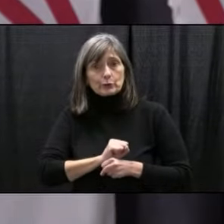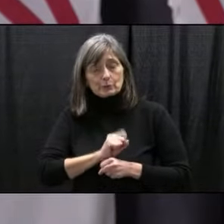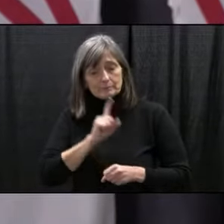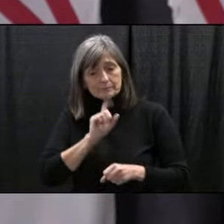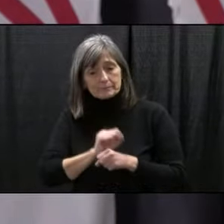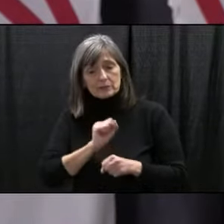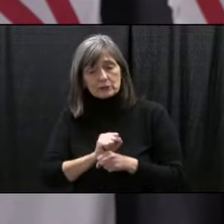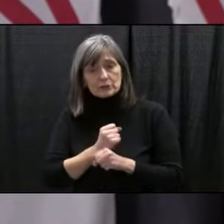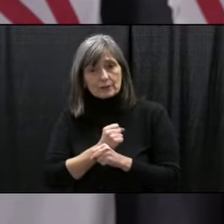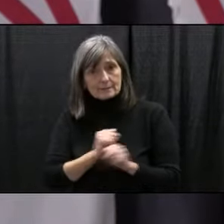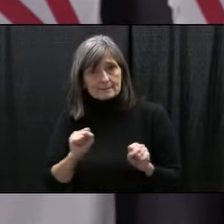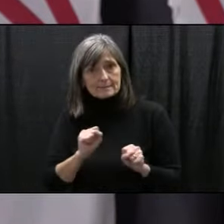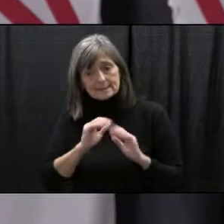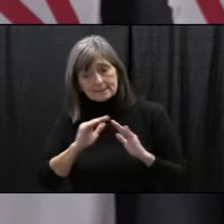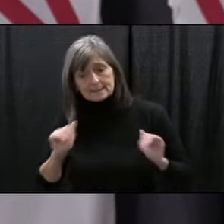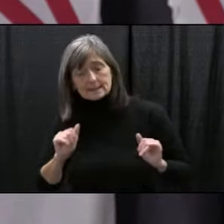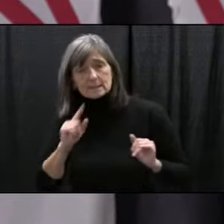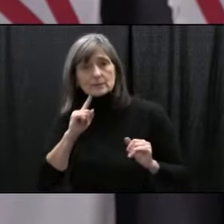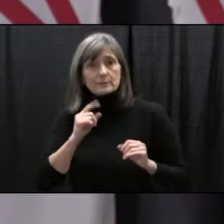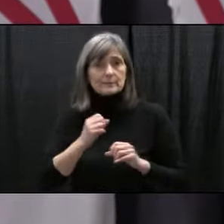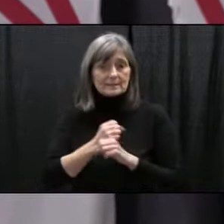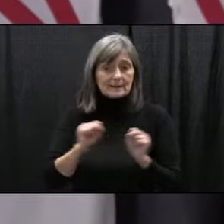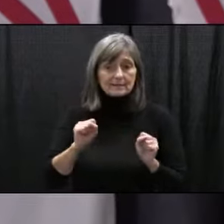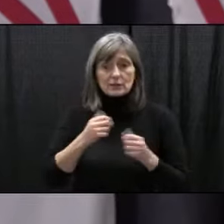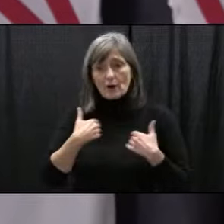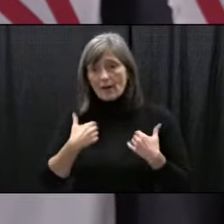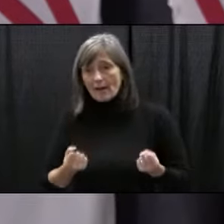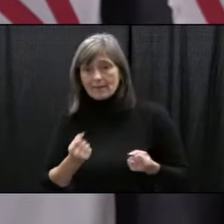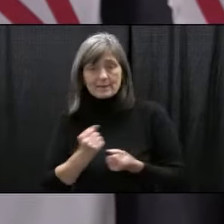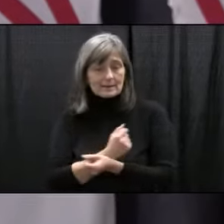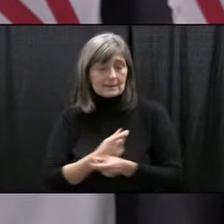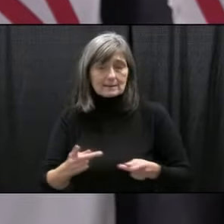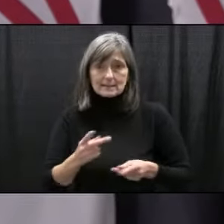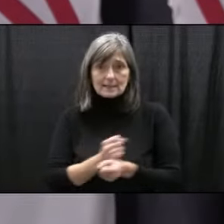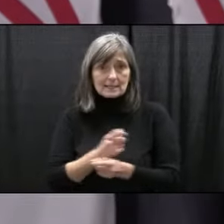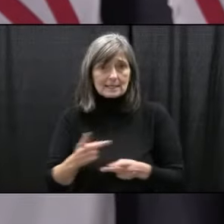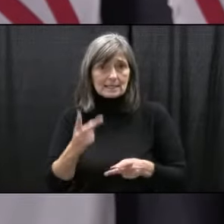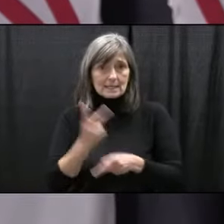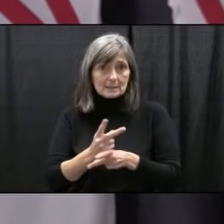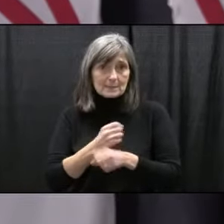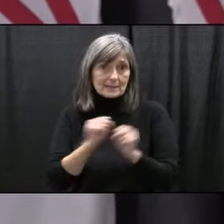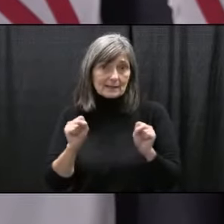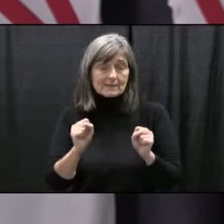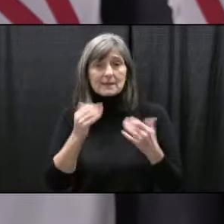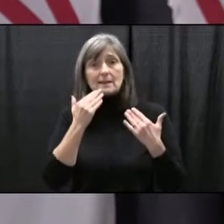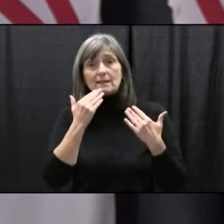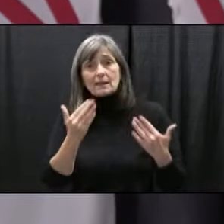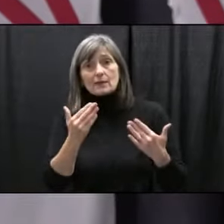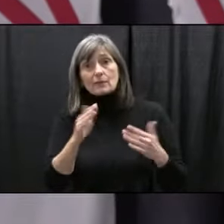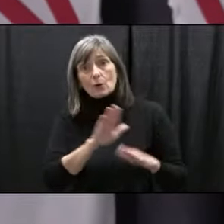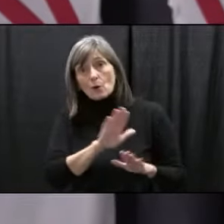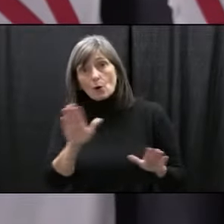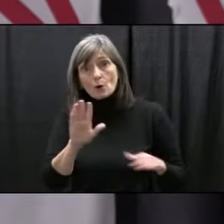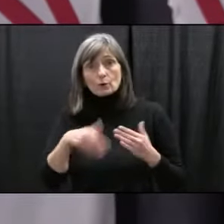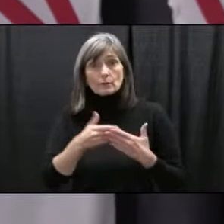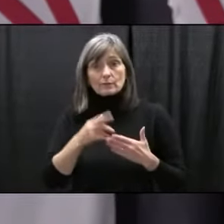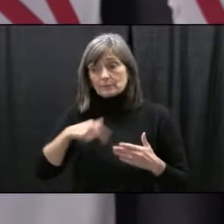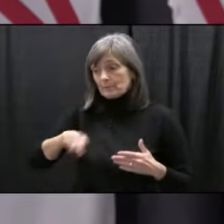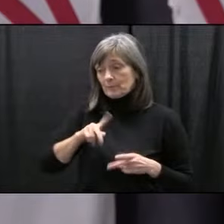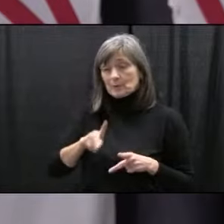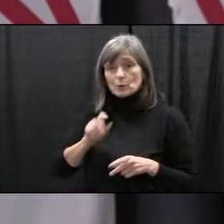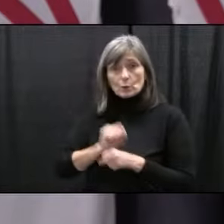the system, to secure your health and your safety, and we will continue to do so. I'd like to again thank everybody working behind the